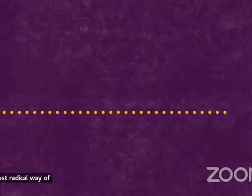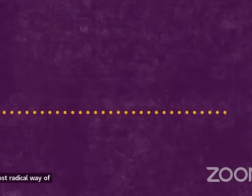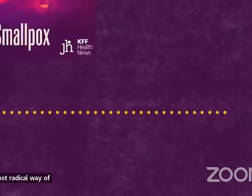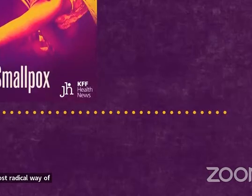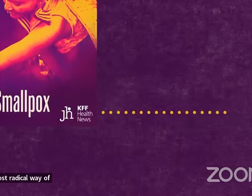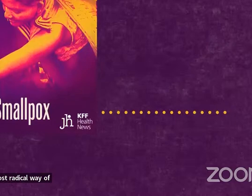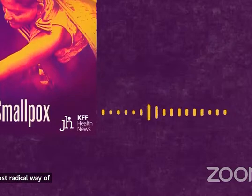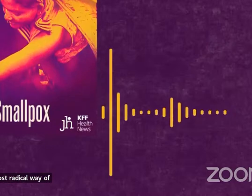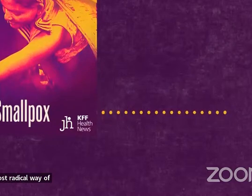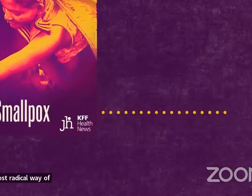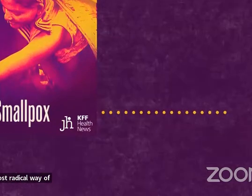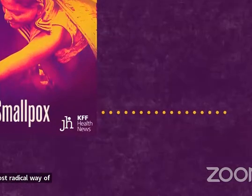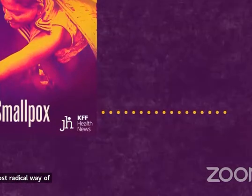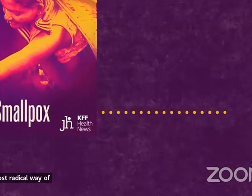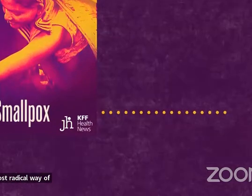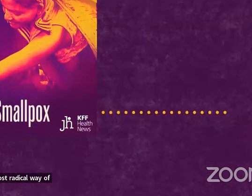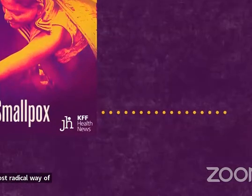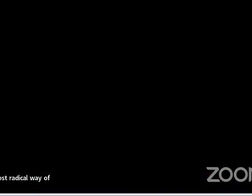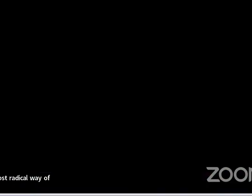trouble